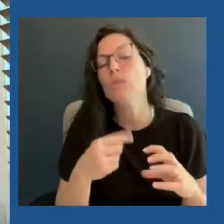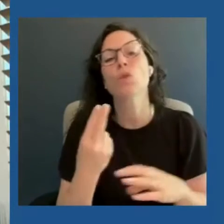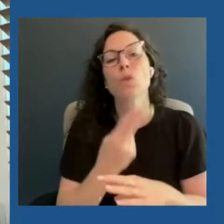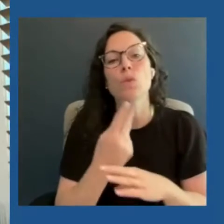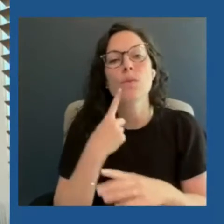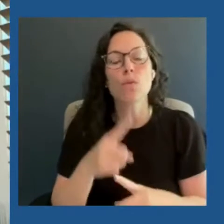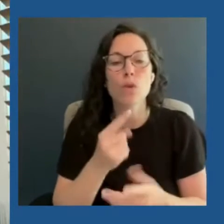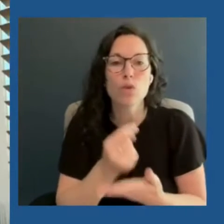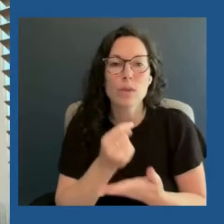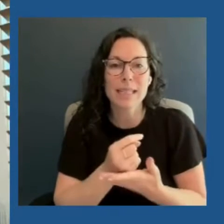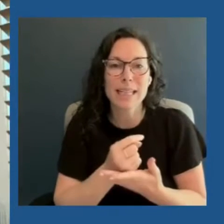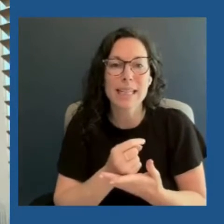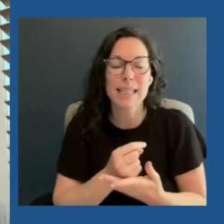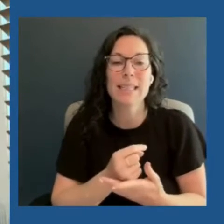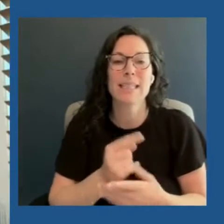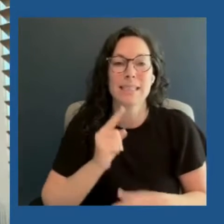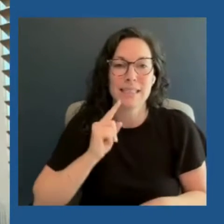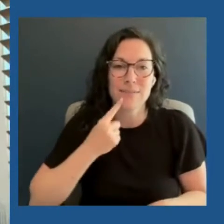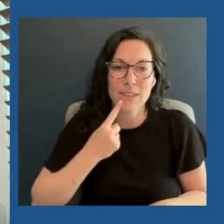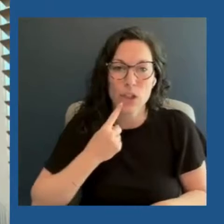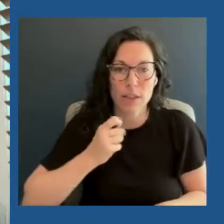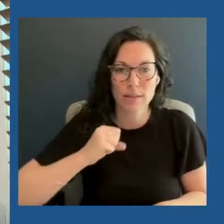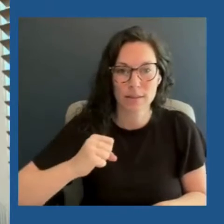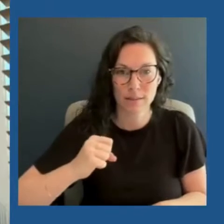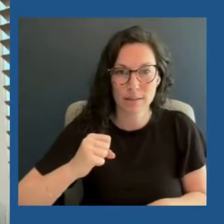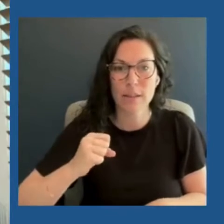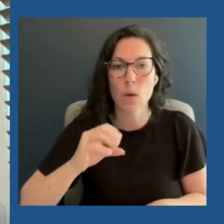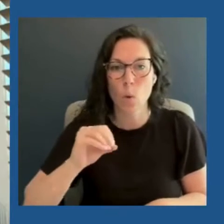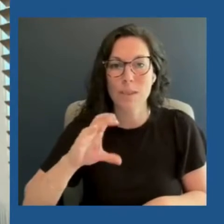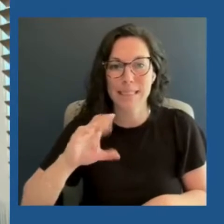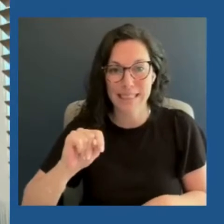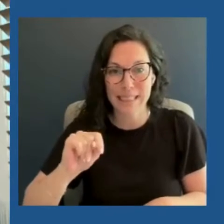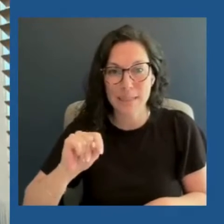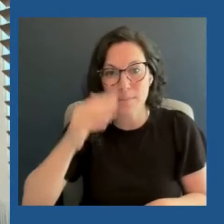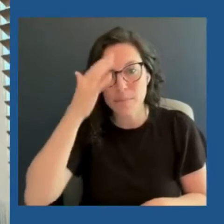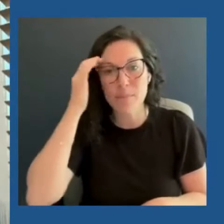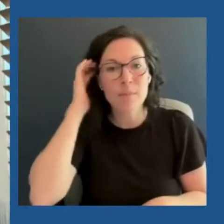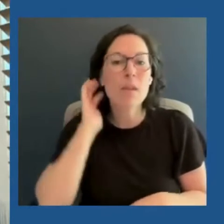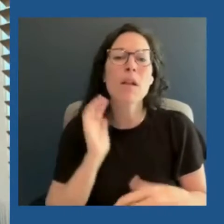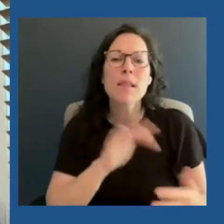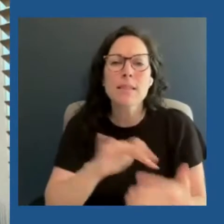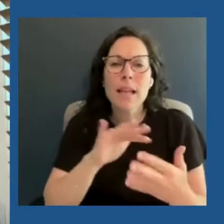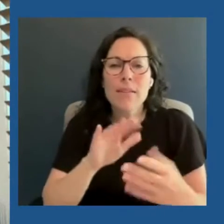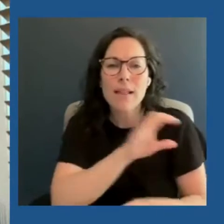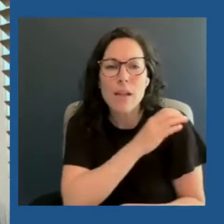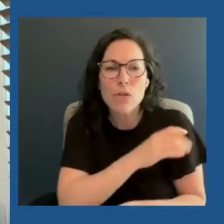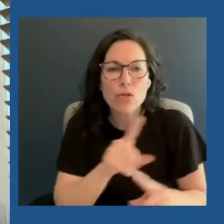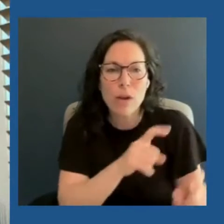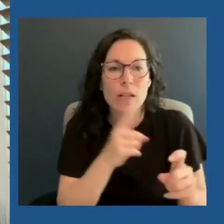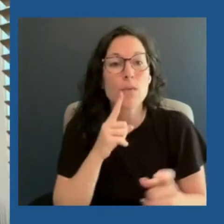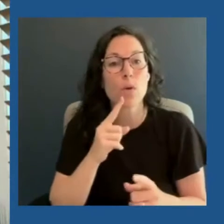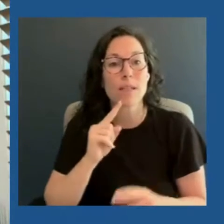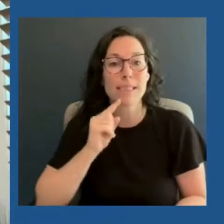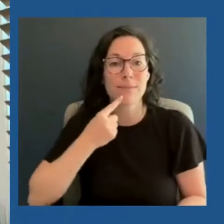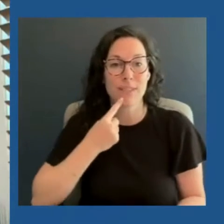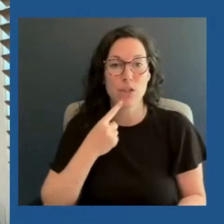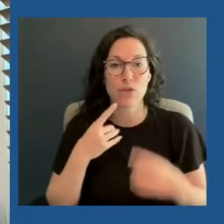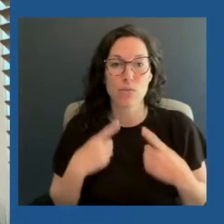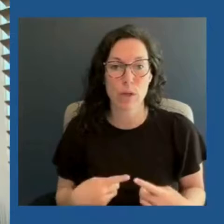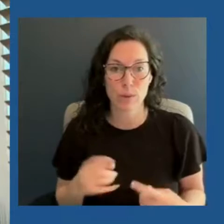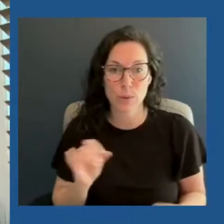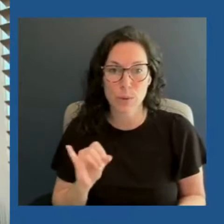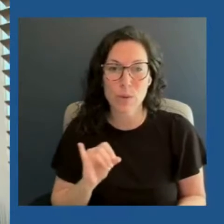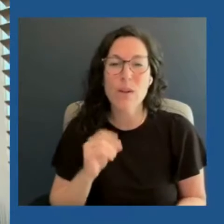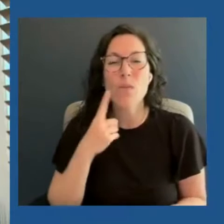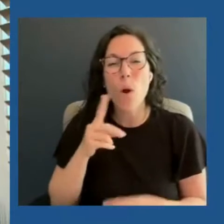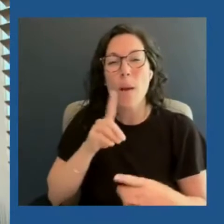medication-resistant OCD, and it's being studied in clinical trials for the treatment of severe depression in patients who have not responded to other